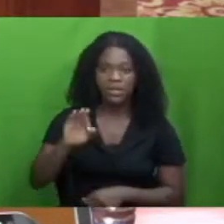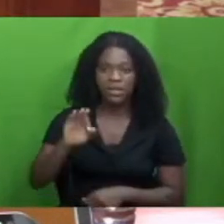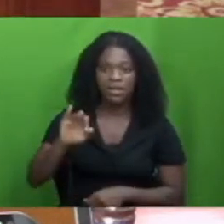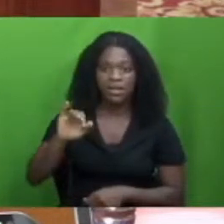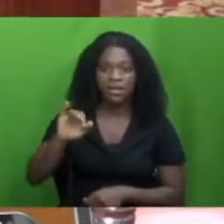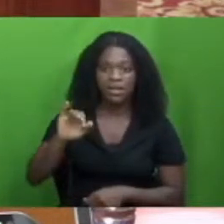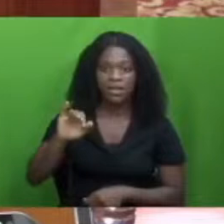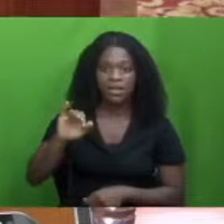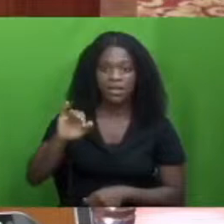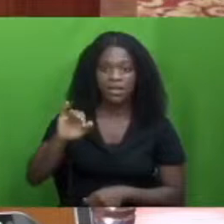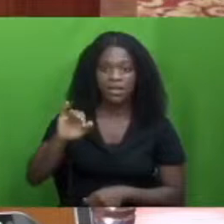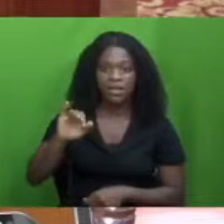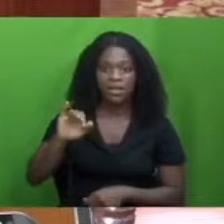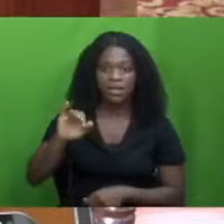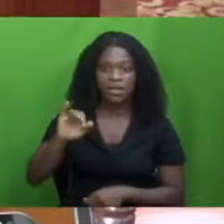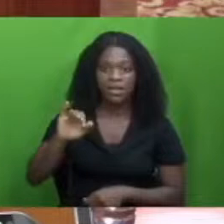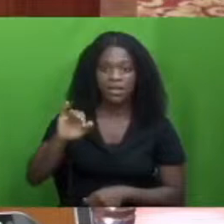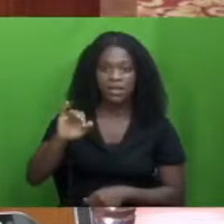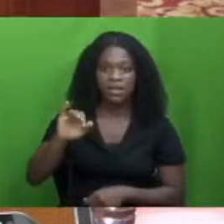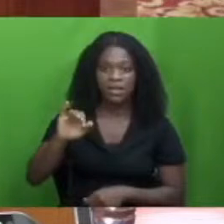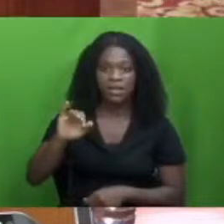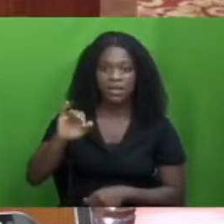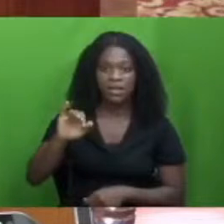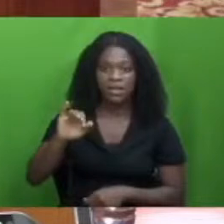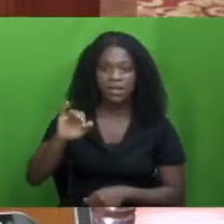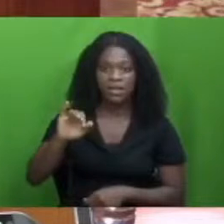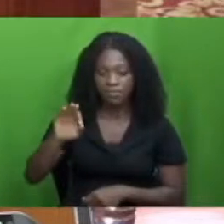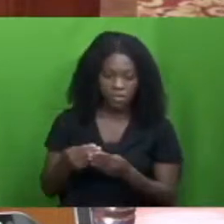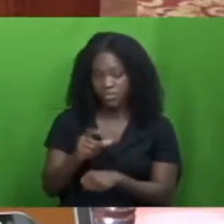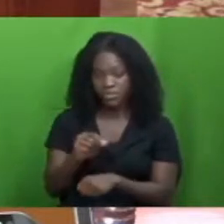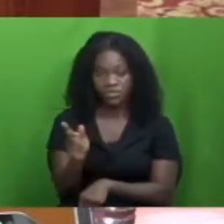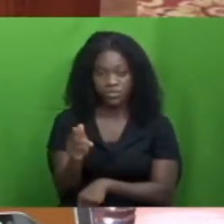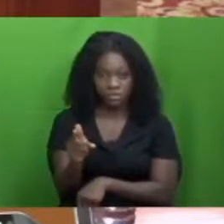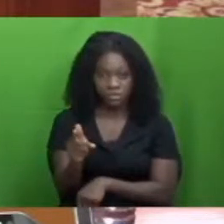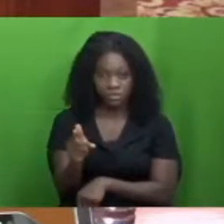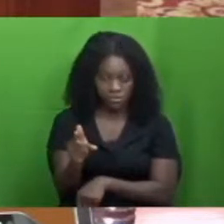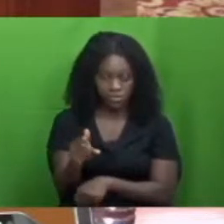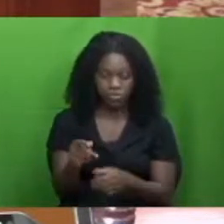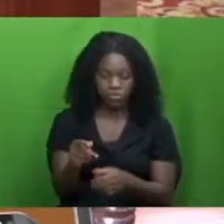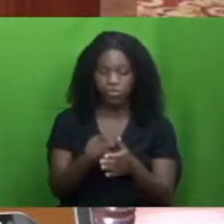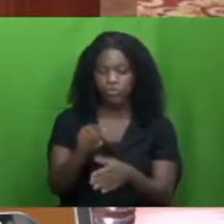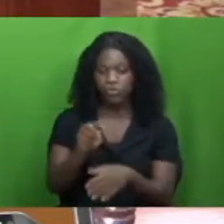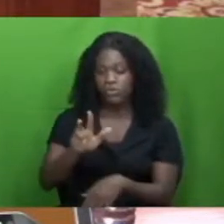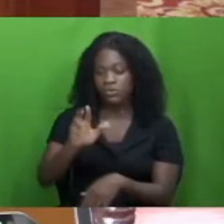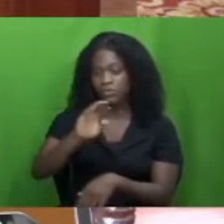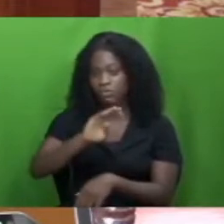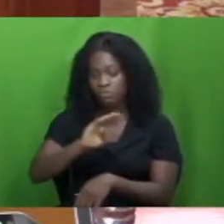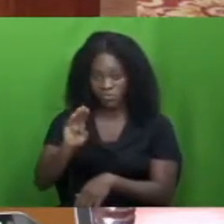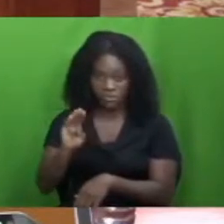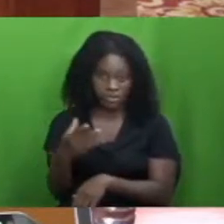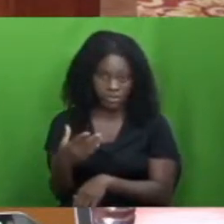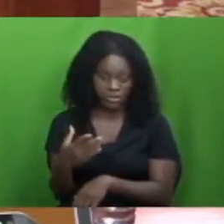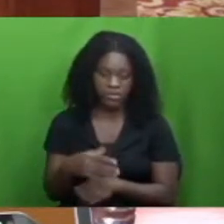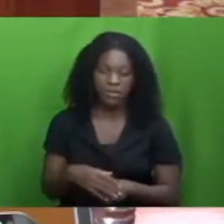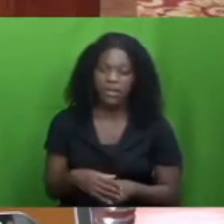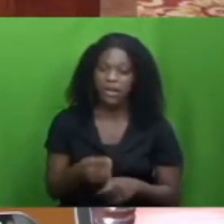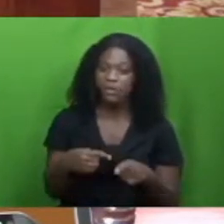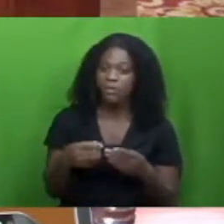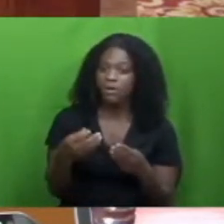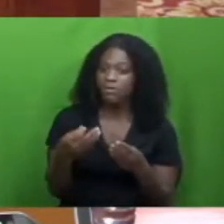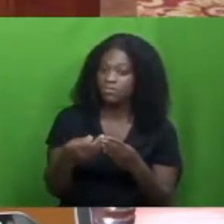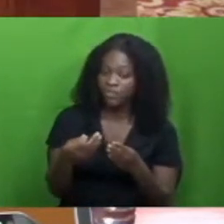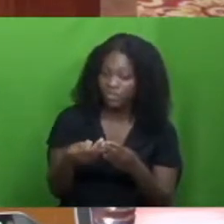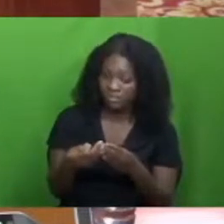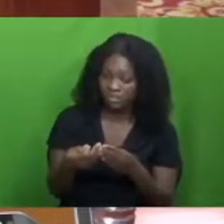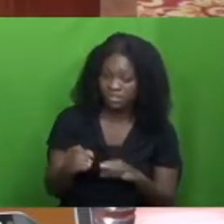for 2023 of $1.2 billion and reflection of other catalytic financing, including the